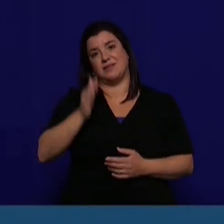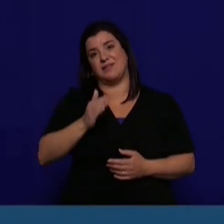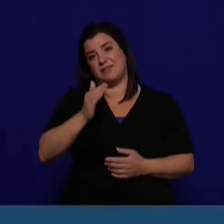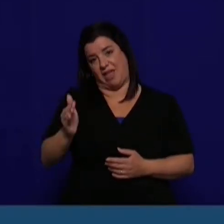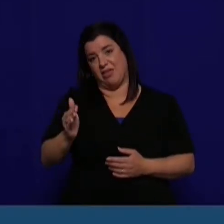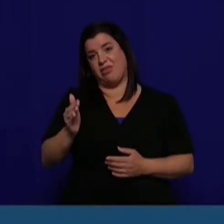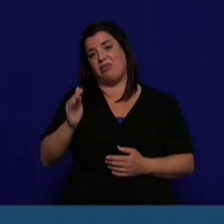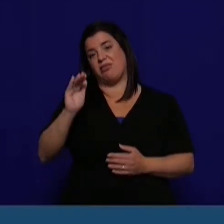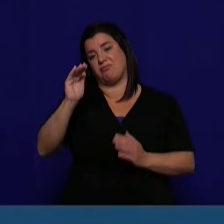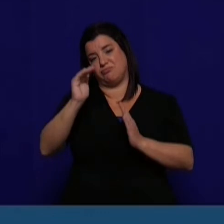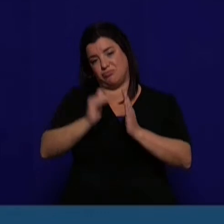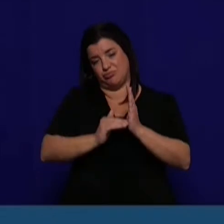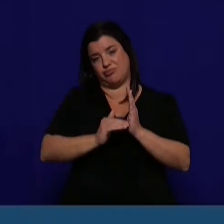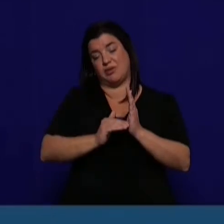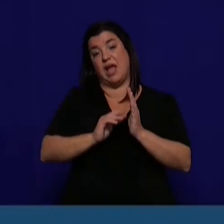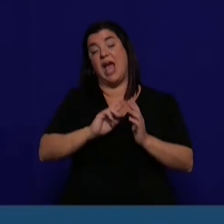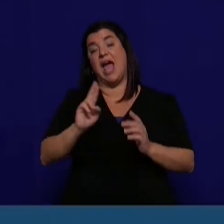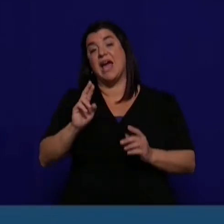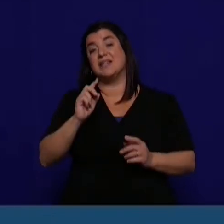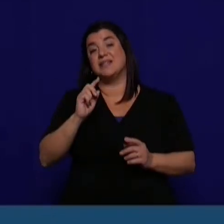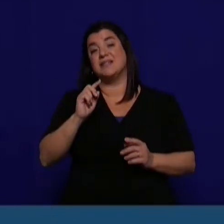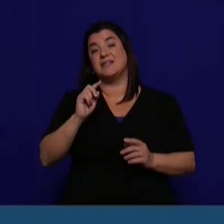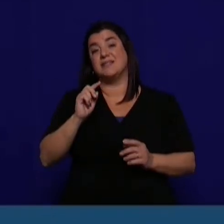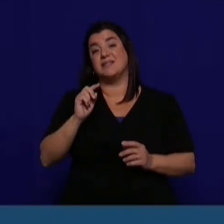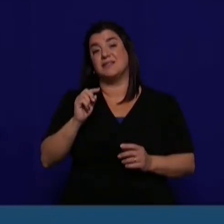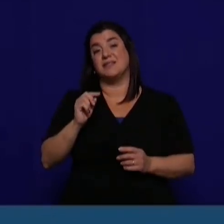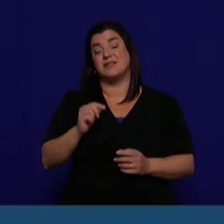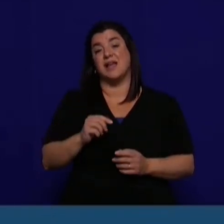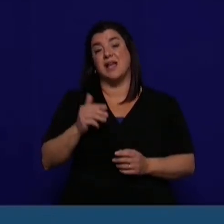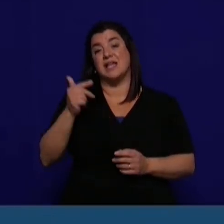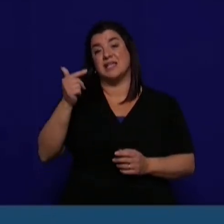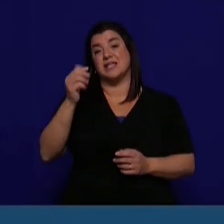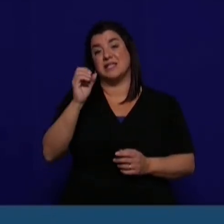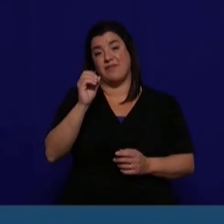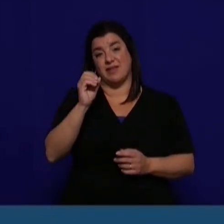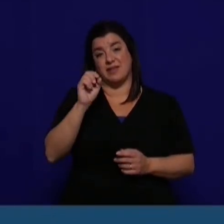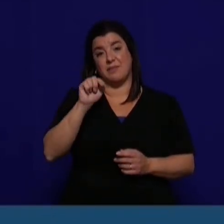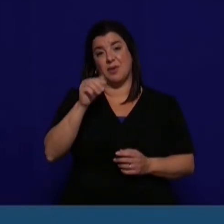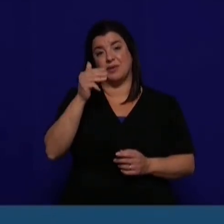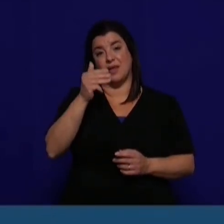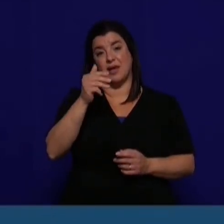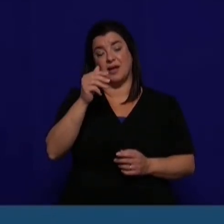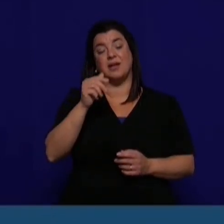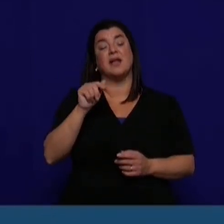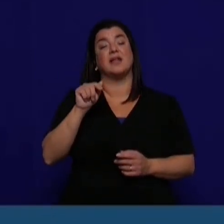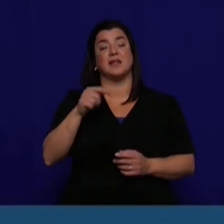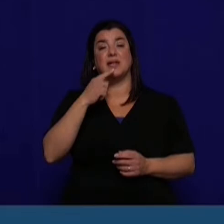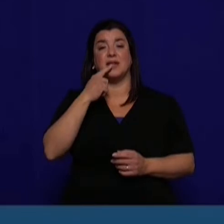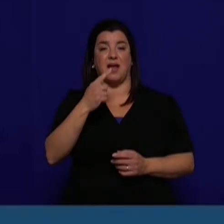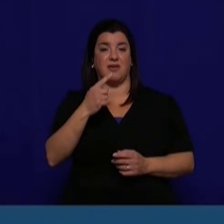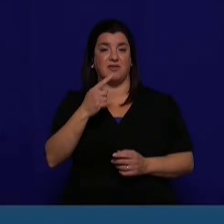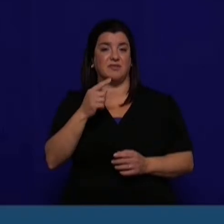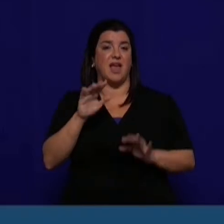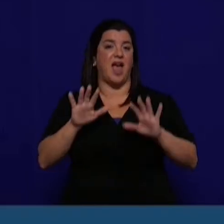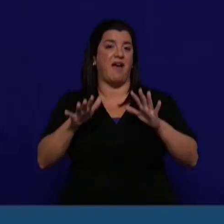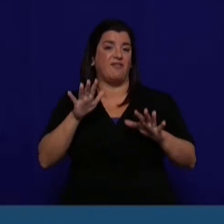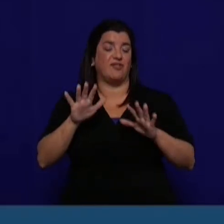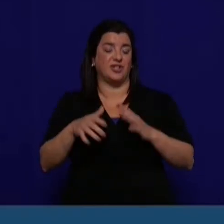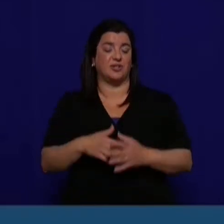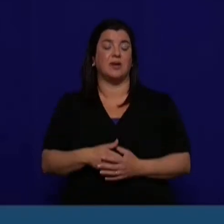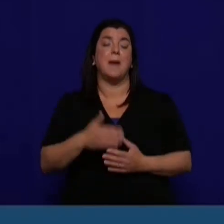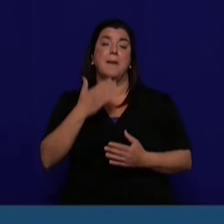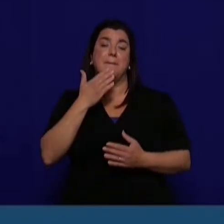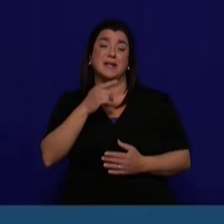average age of death is 70.9 years. Appeal to everyone to continue to adhere to the prevention measures of